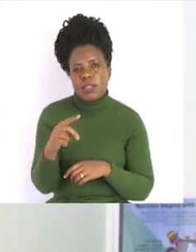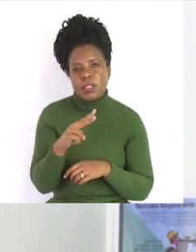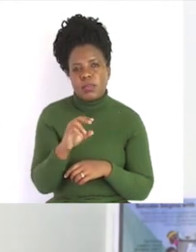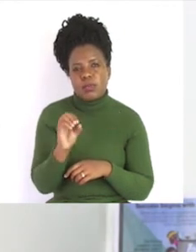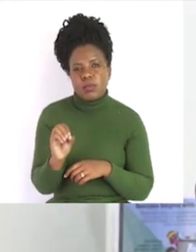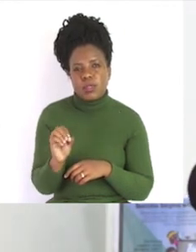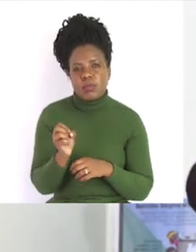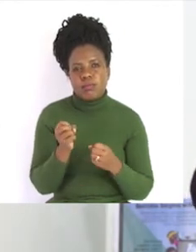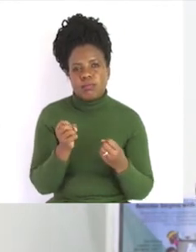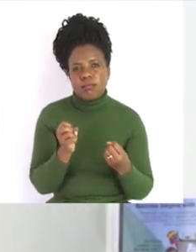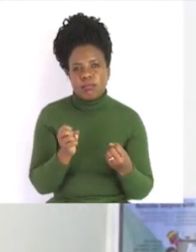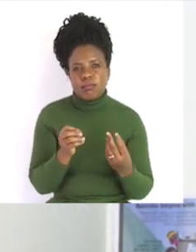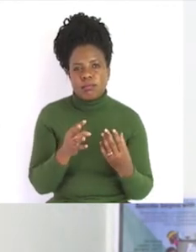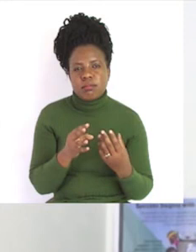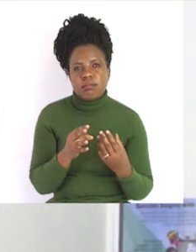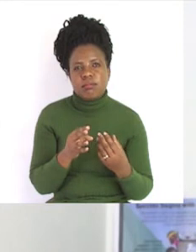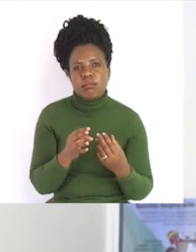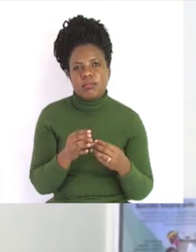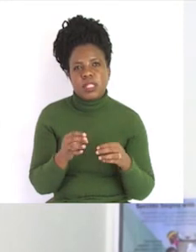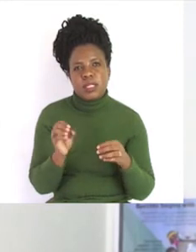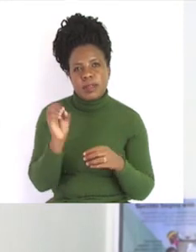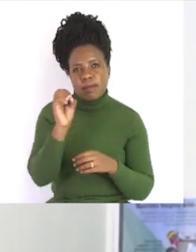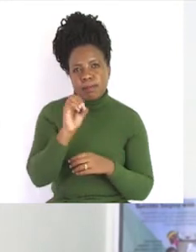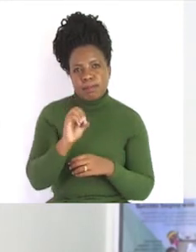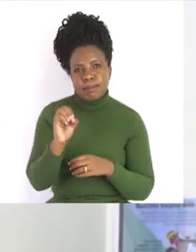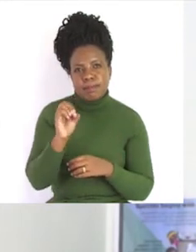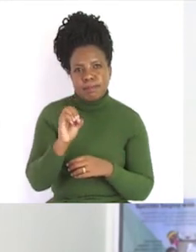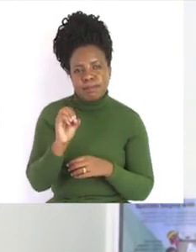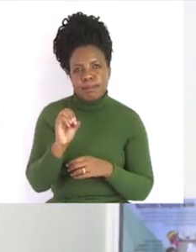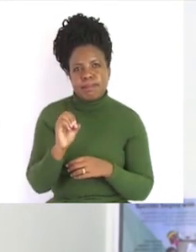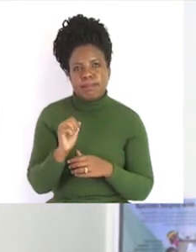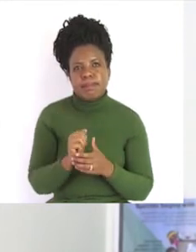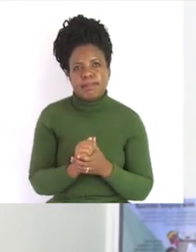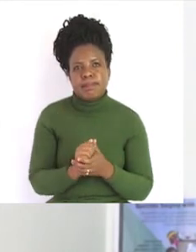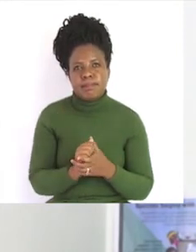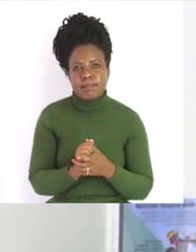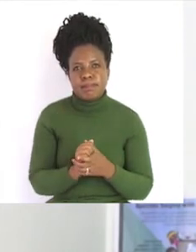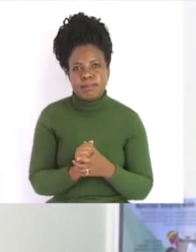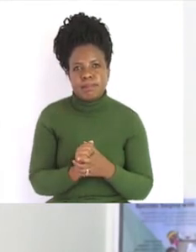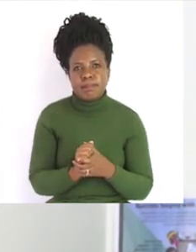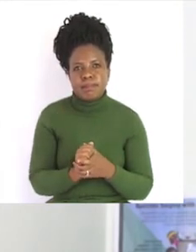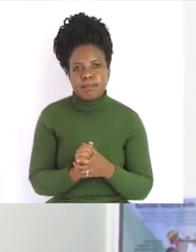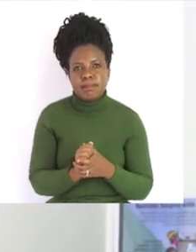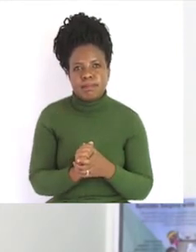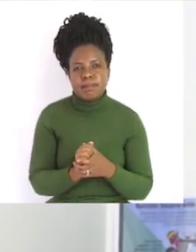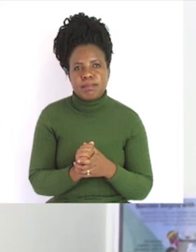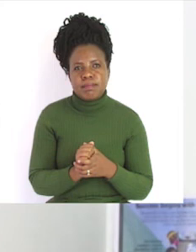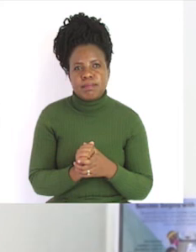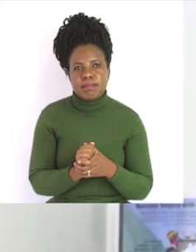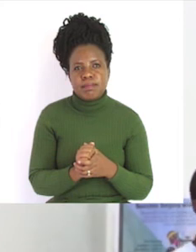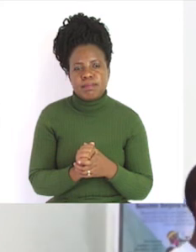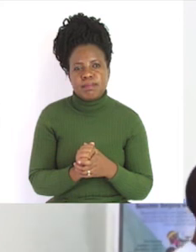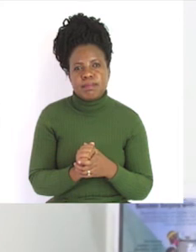Okay? And then from here, I will say 20 minus 20 will give me nothing. Now, notice there